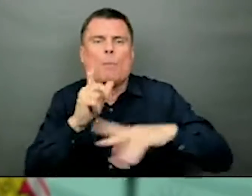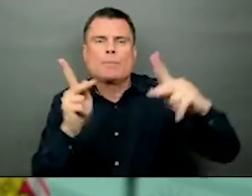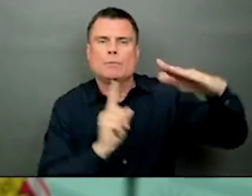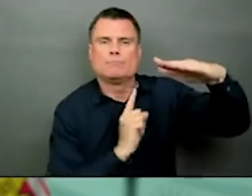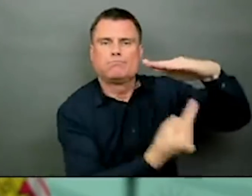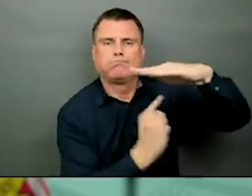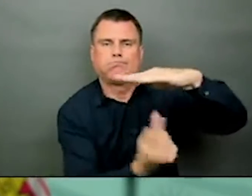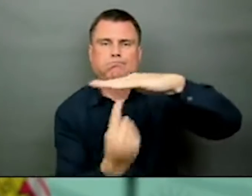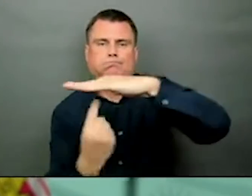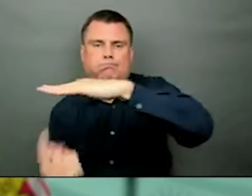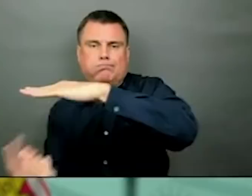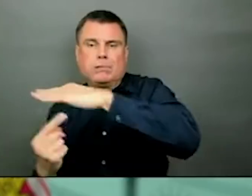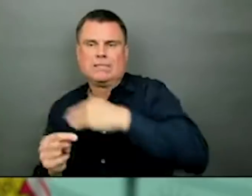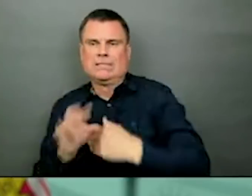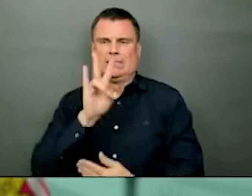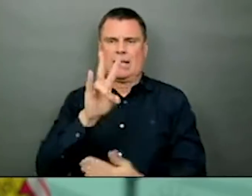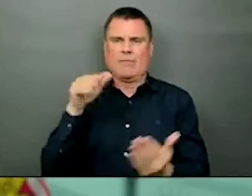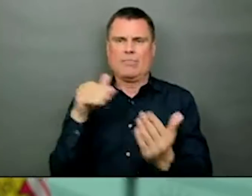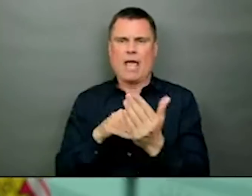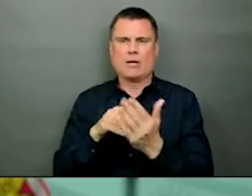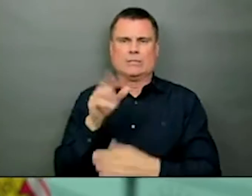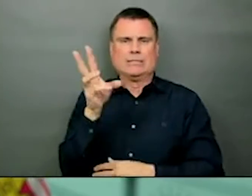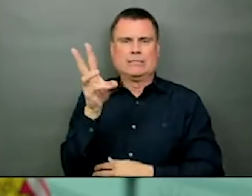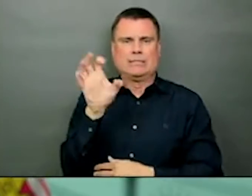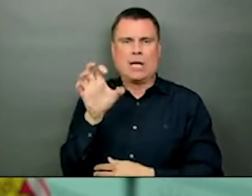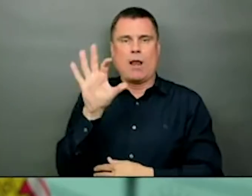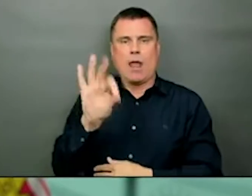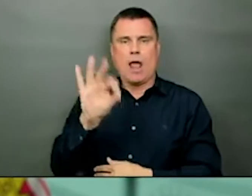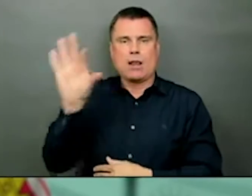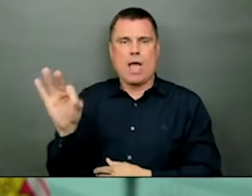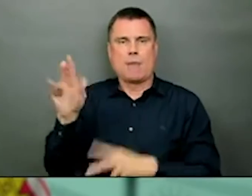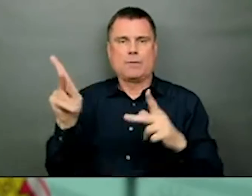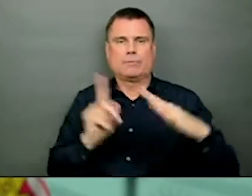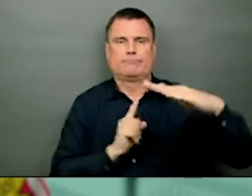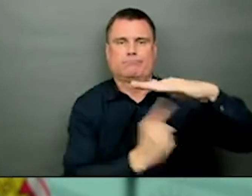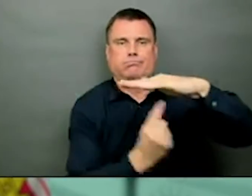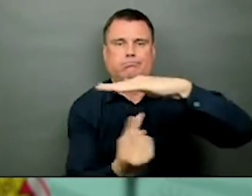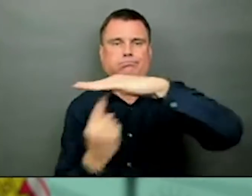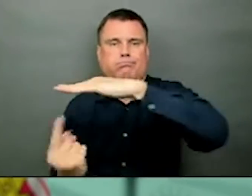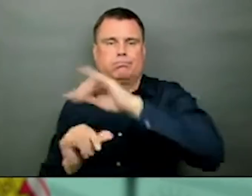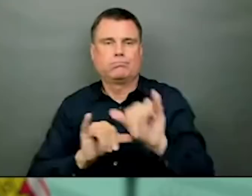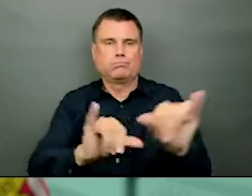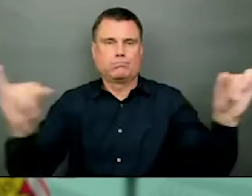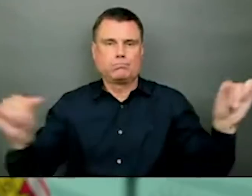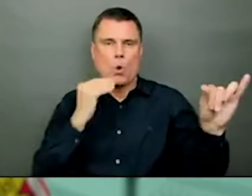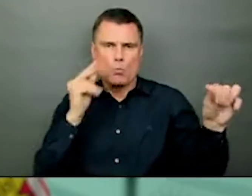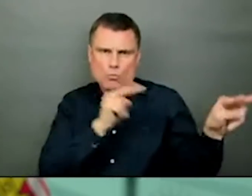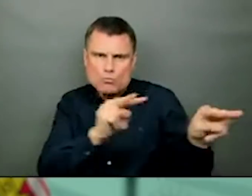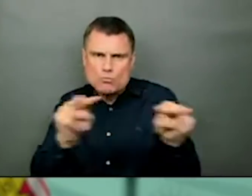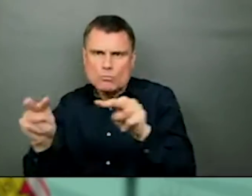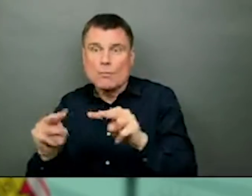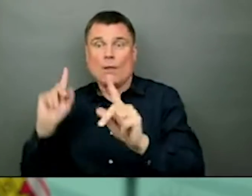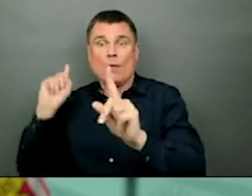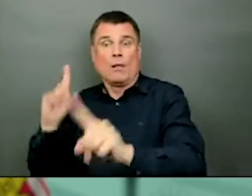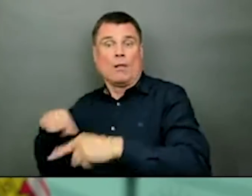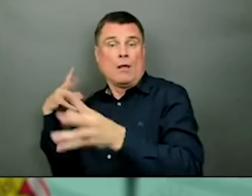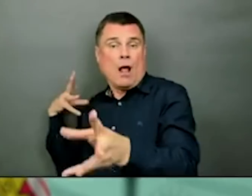7,699 individuals are currently under active public health monitoring for exposure to COVID-19, and